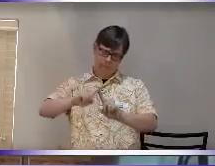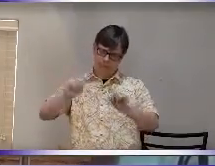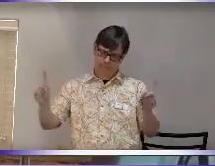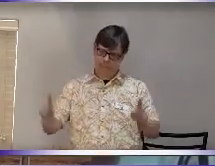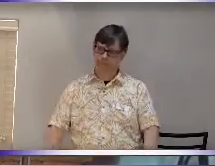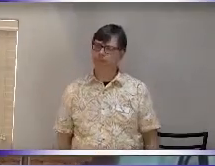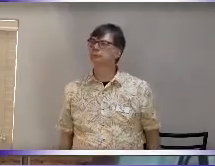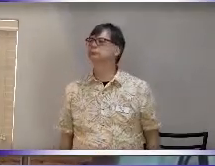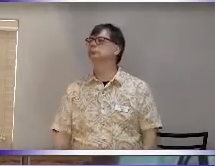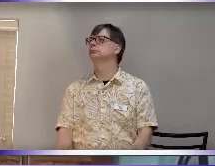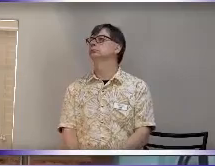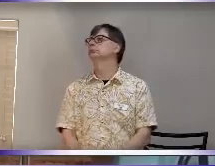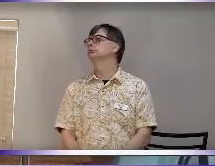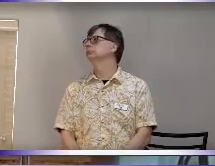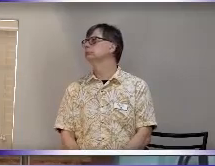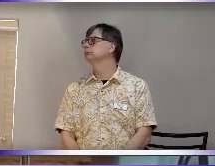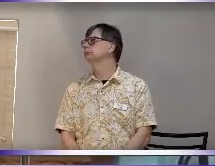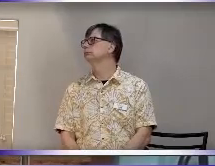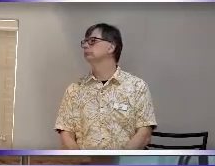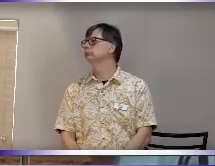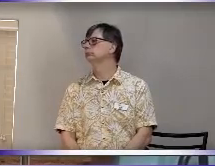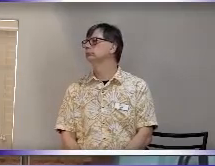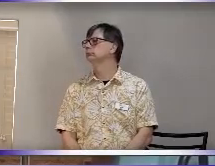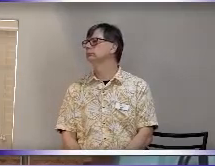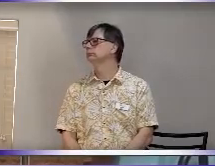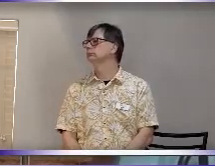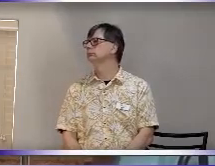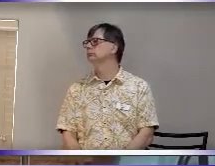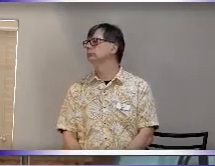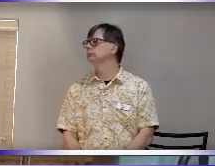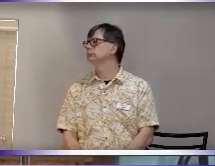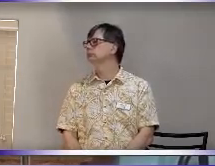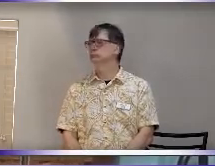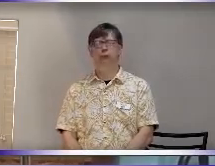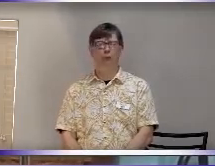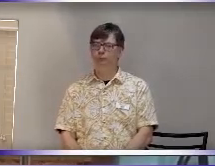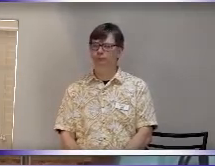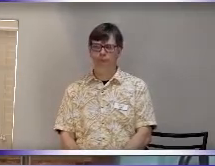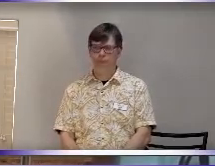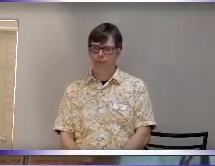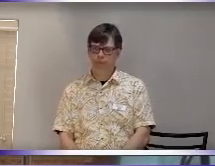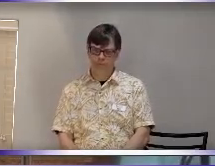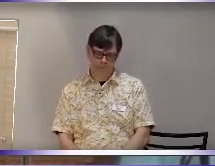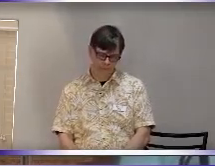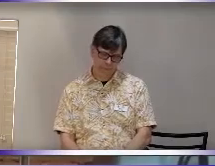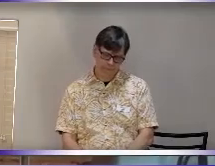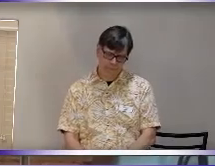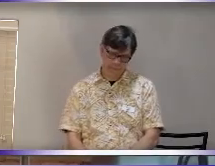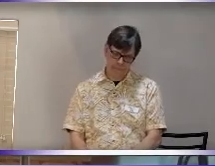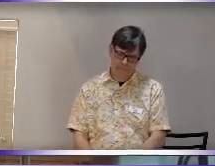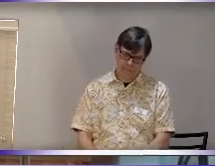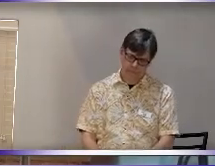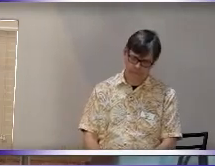So, did we make that up ourselves? No. Typically, when